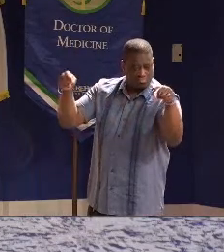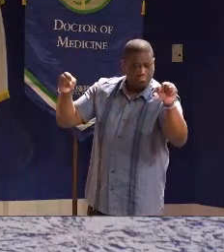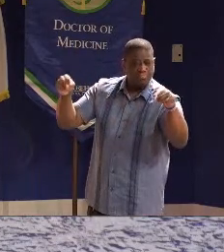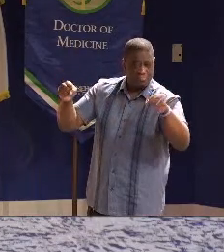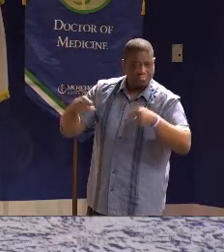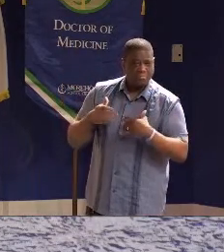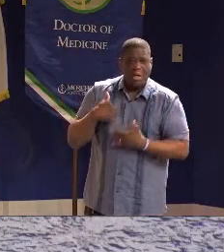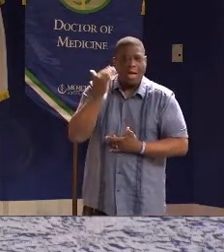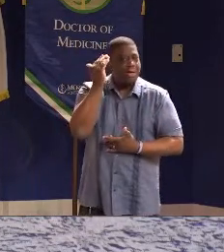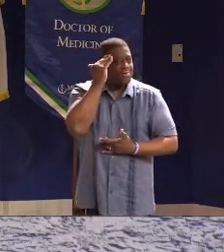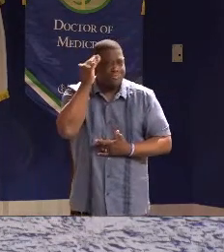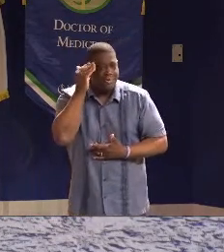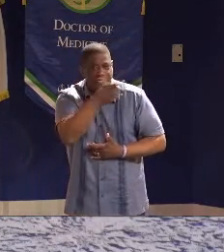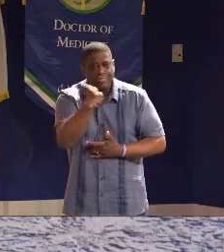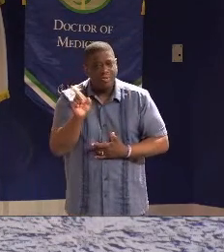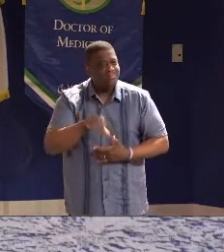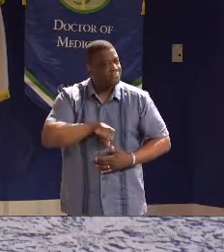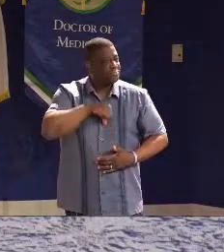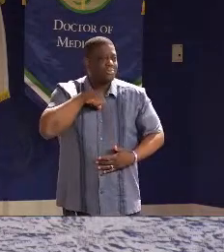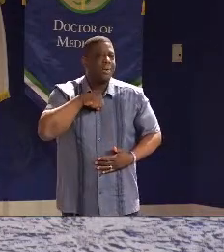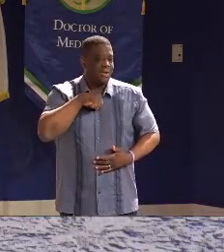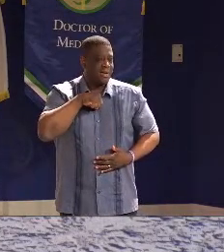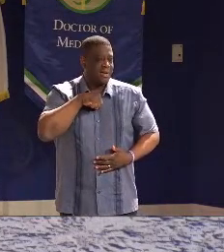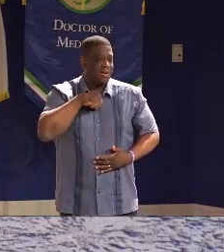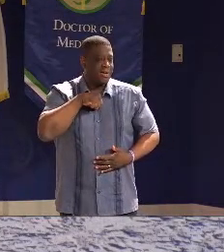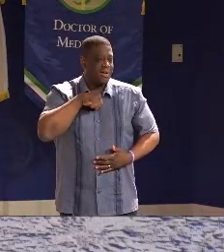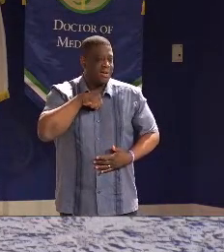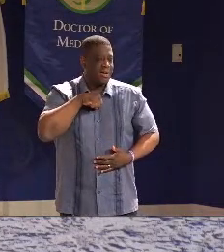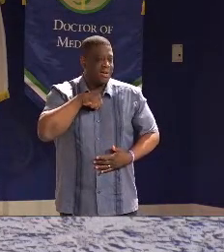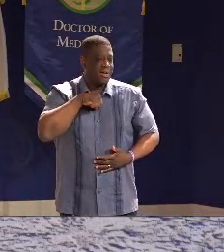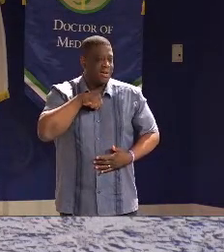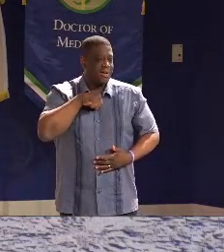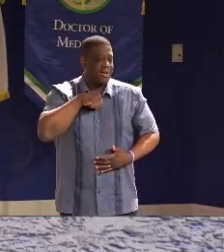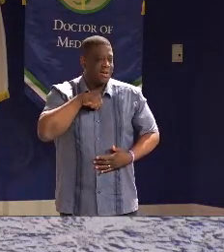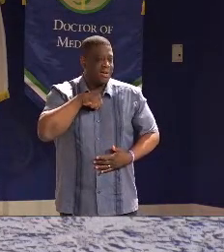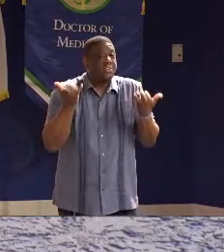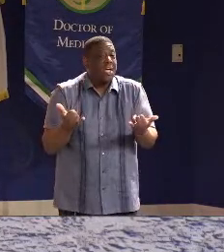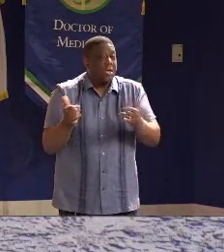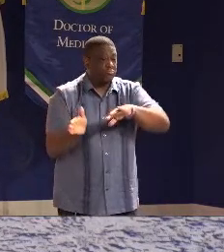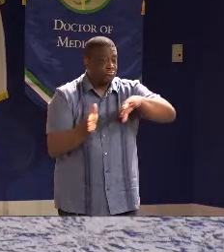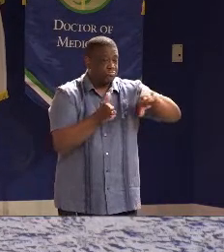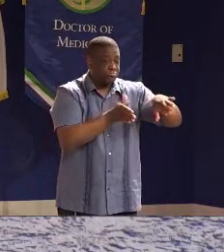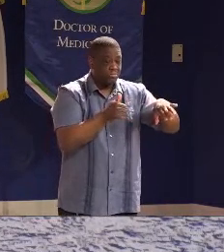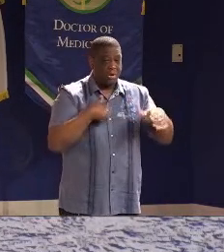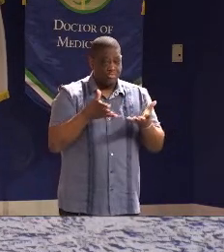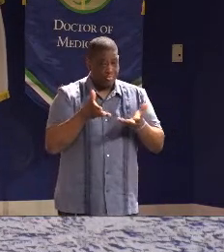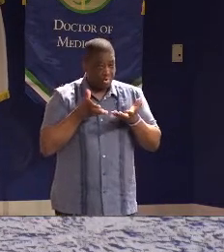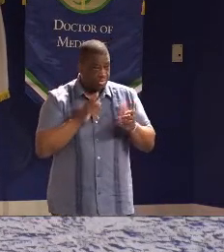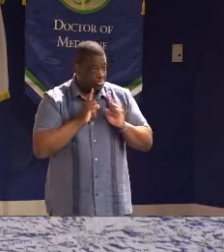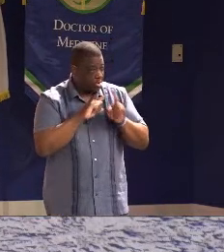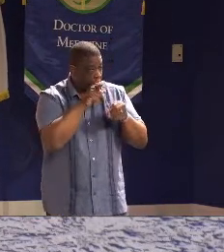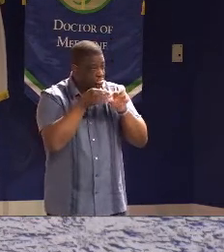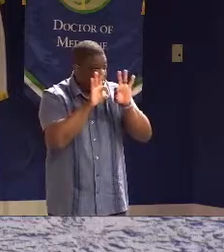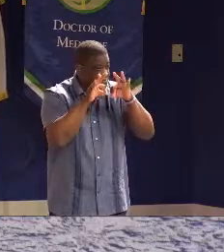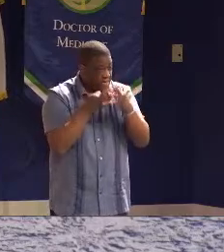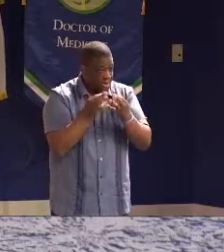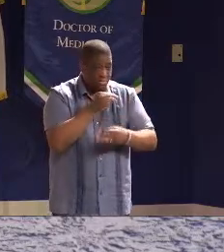I know you're going to make us all proud. I want to address the family members who are here